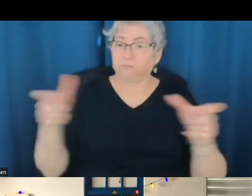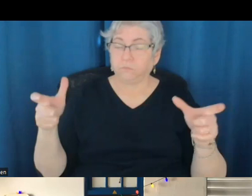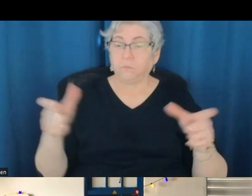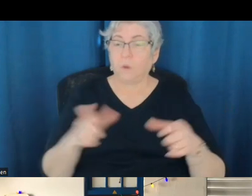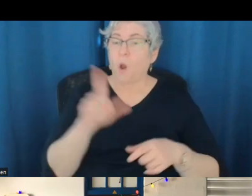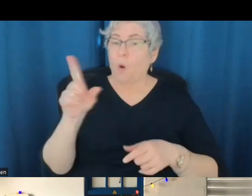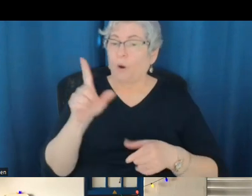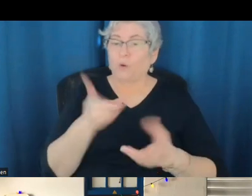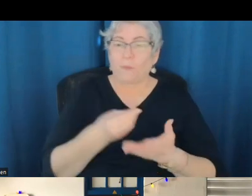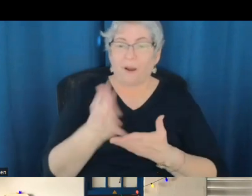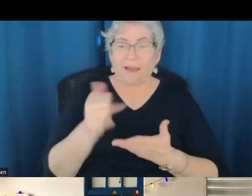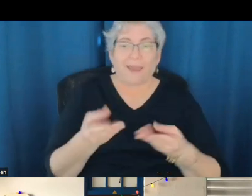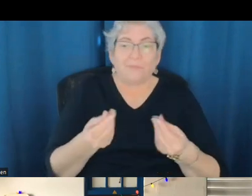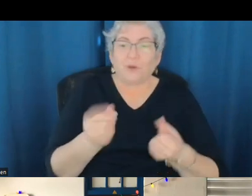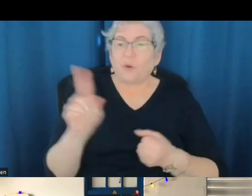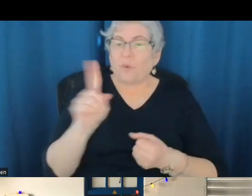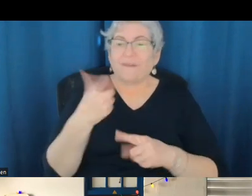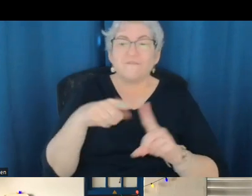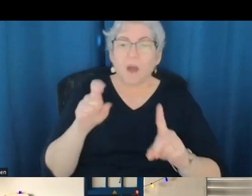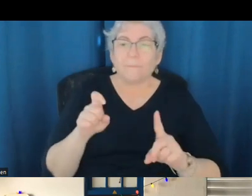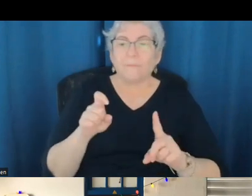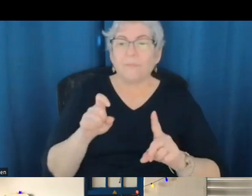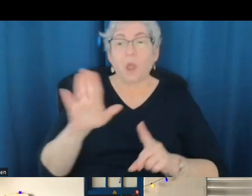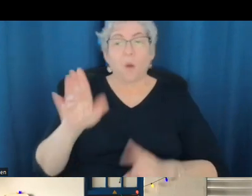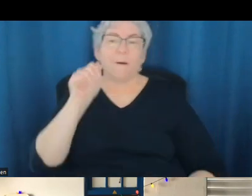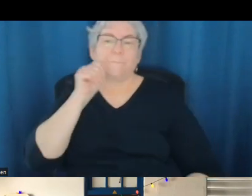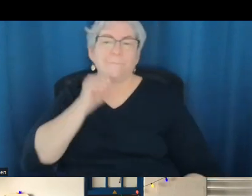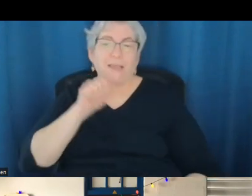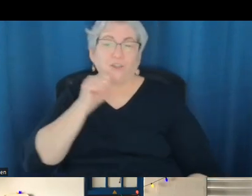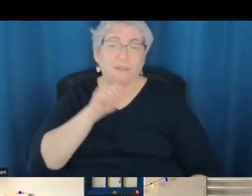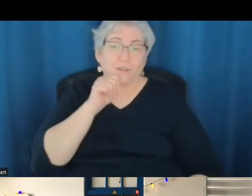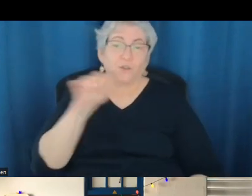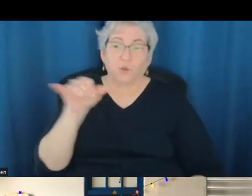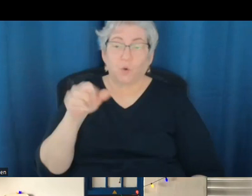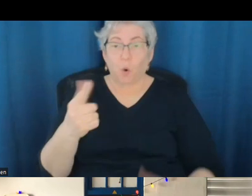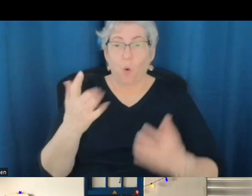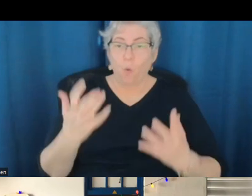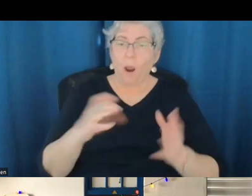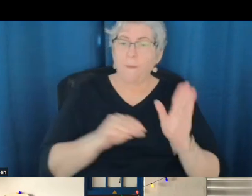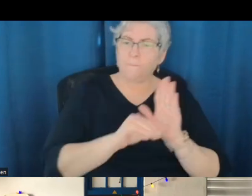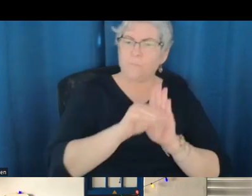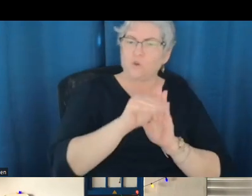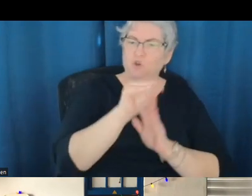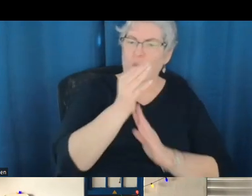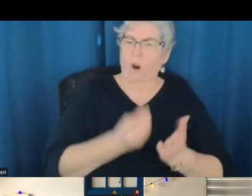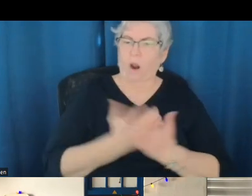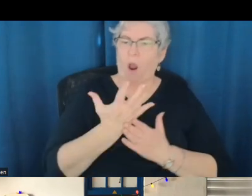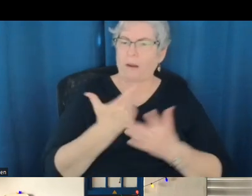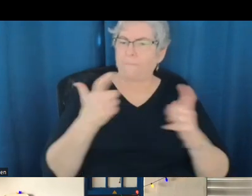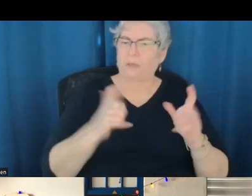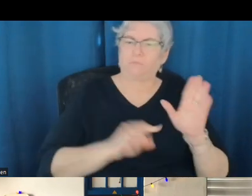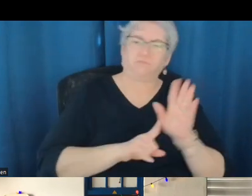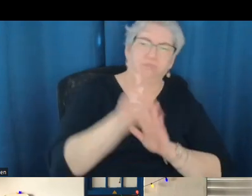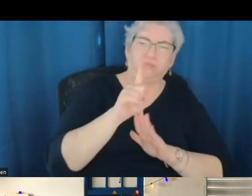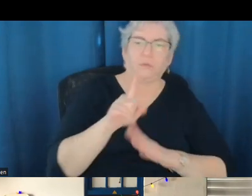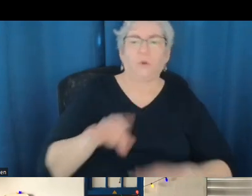purchase material, and your patience. If you want a mature garden right out of the gate, plan to